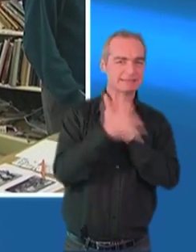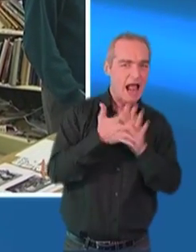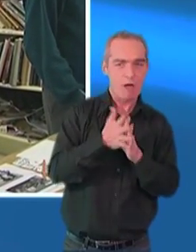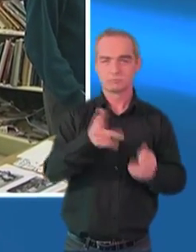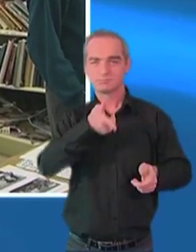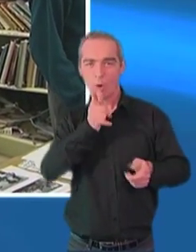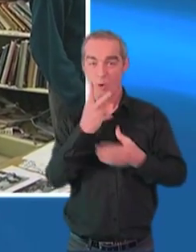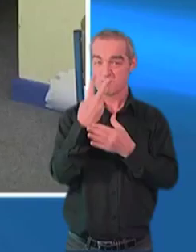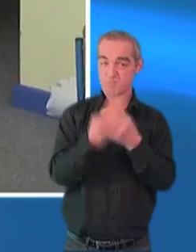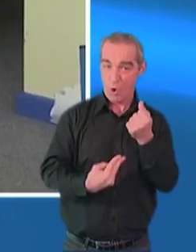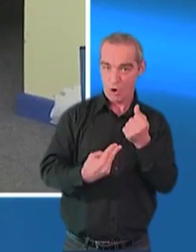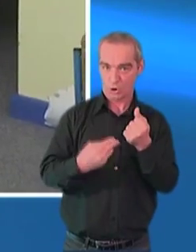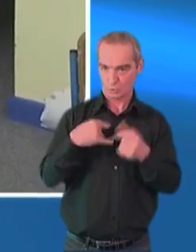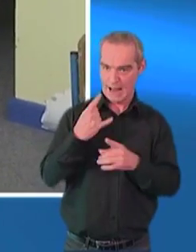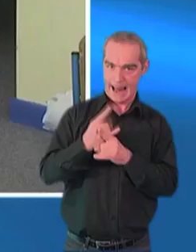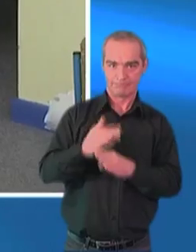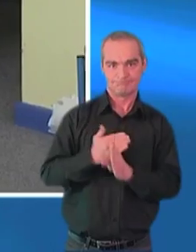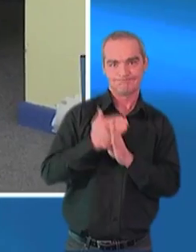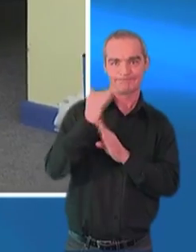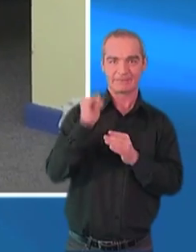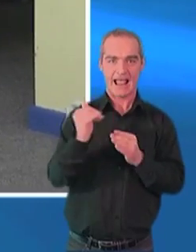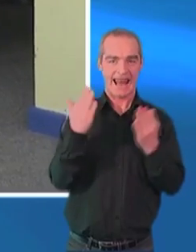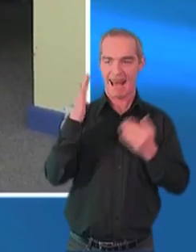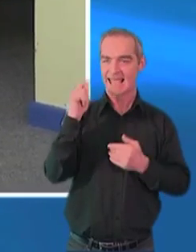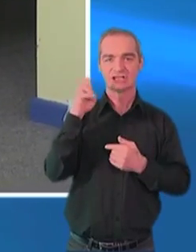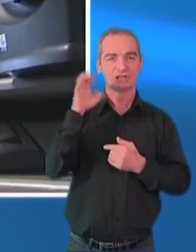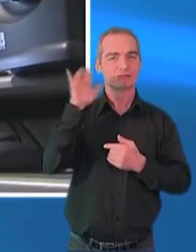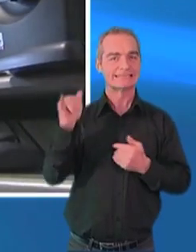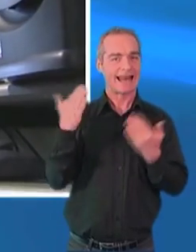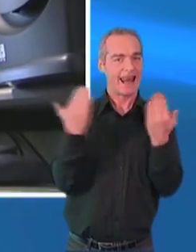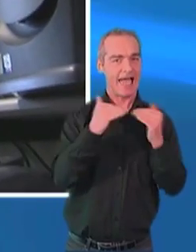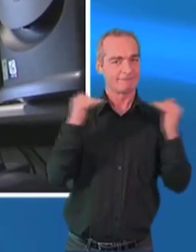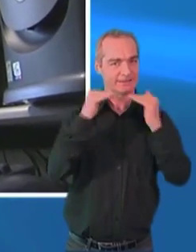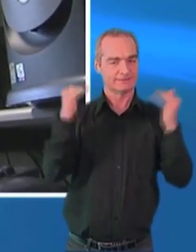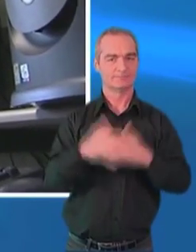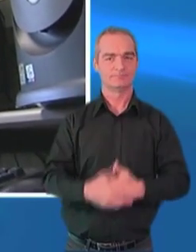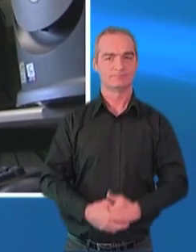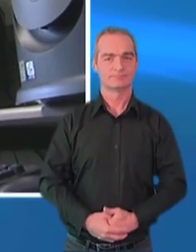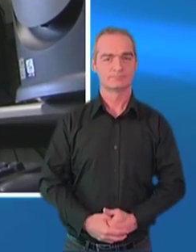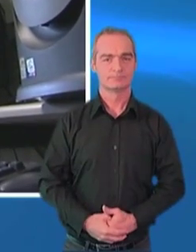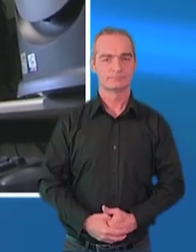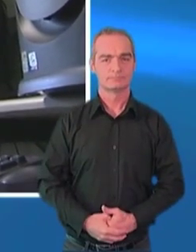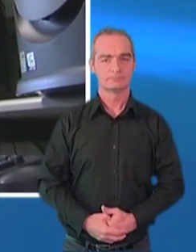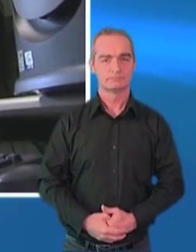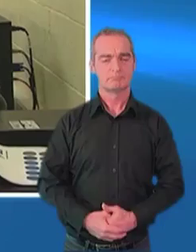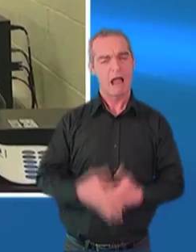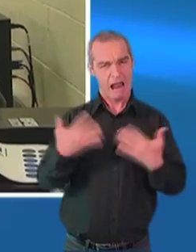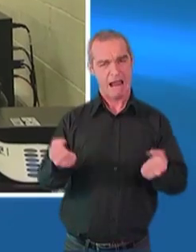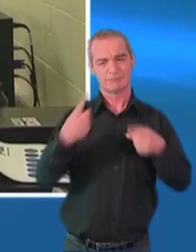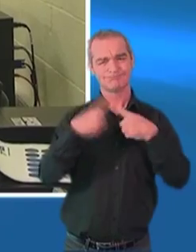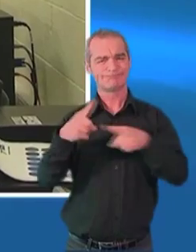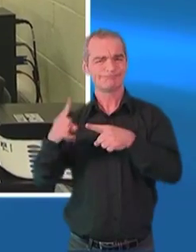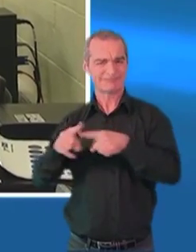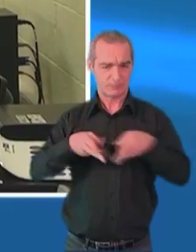acquisition, signed, spoken, or both simultaneously, to develop and maintain literacy levels. There